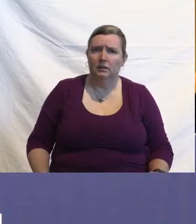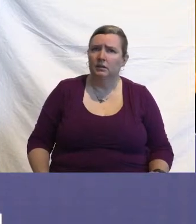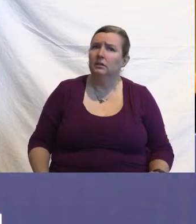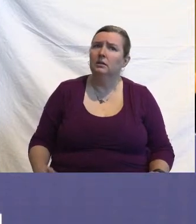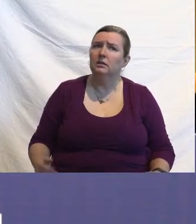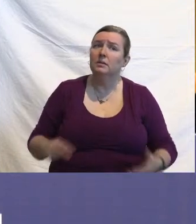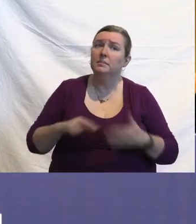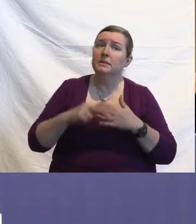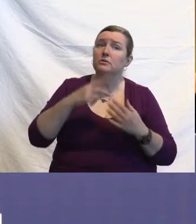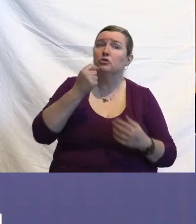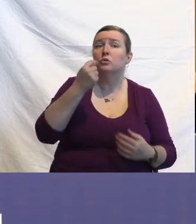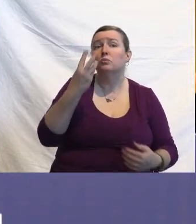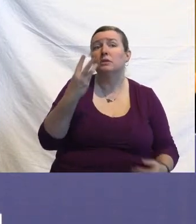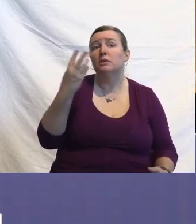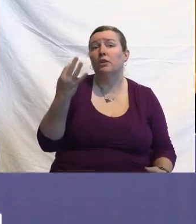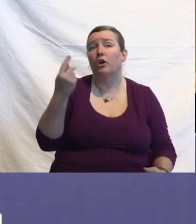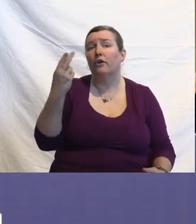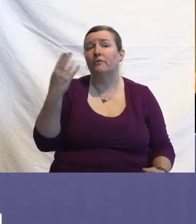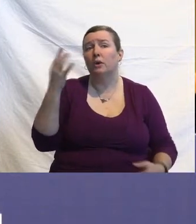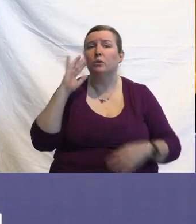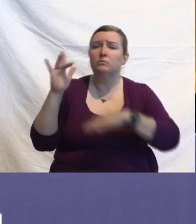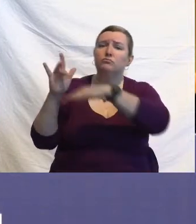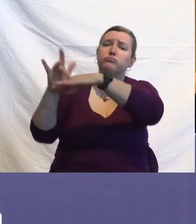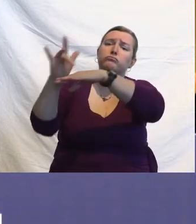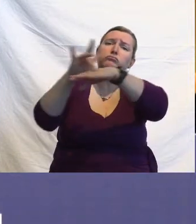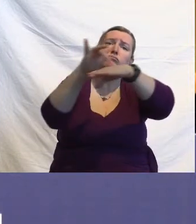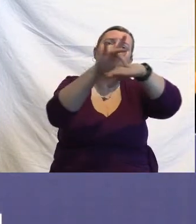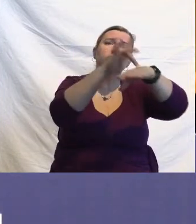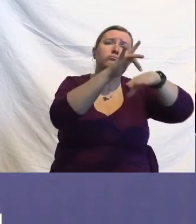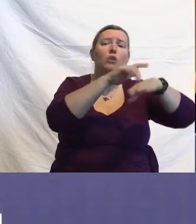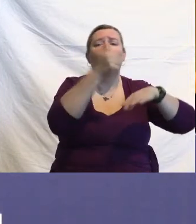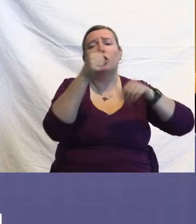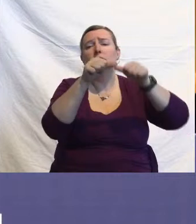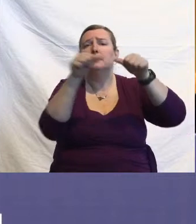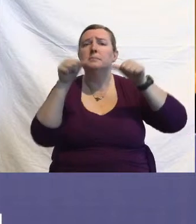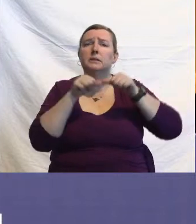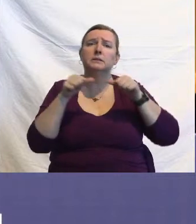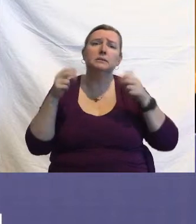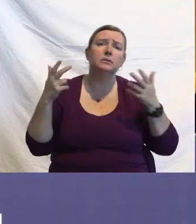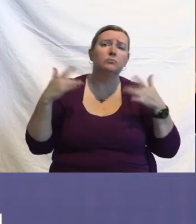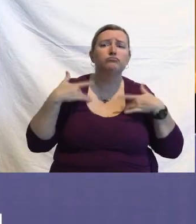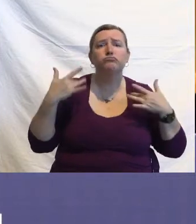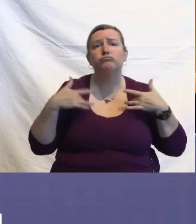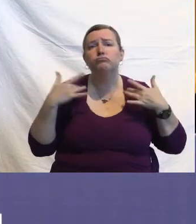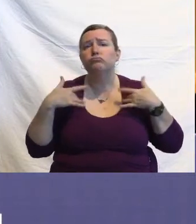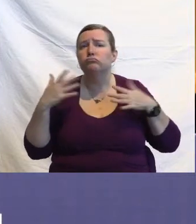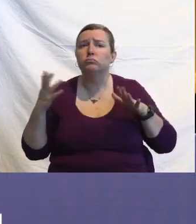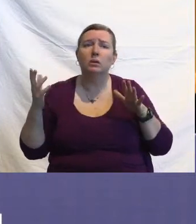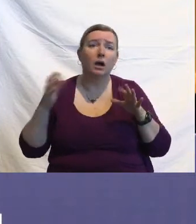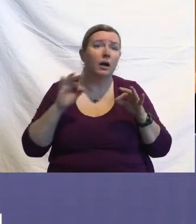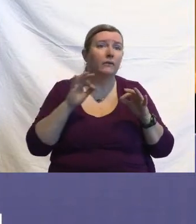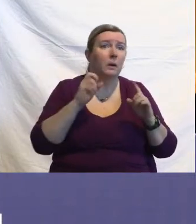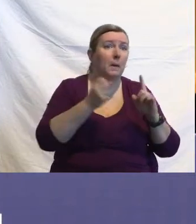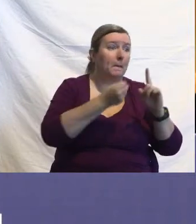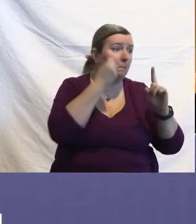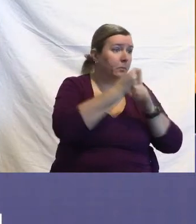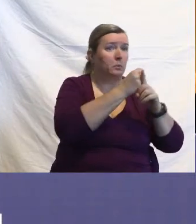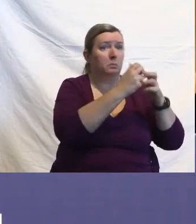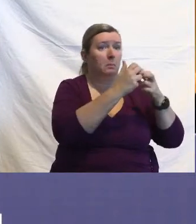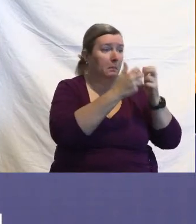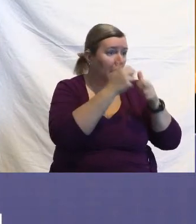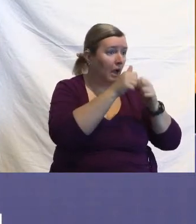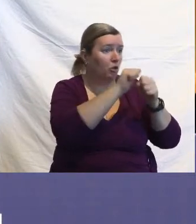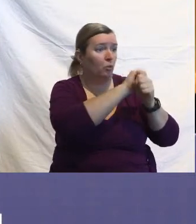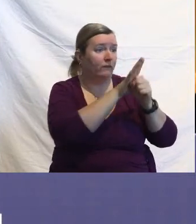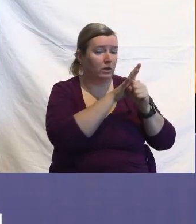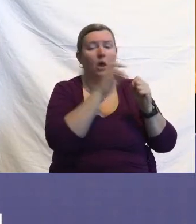state in other circumstances, and hopefully if there's anything meaningful on COVID, we'll communicate with you then. So here we go.